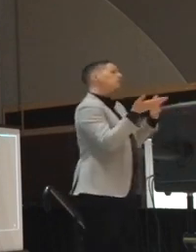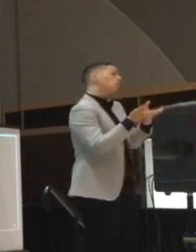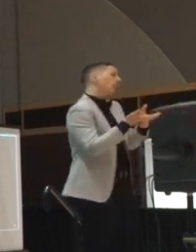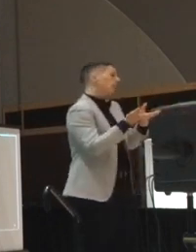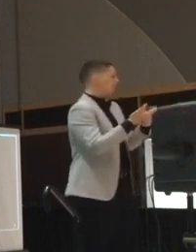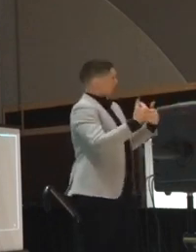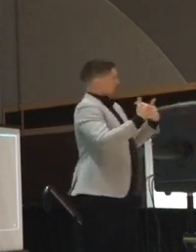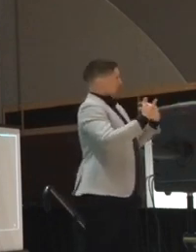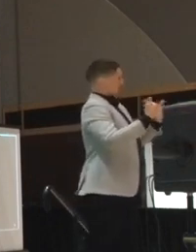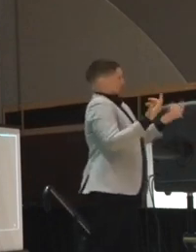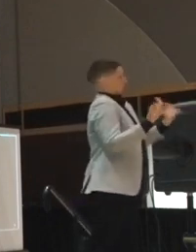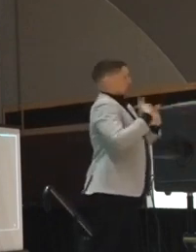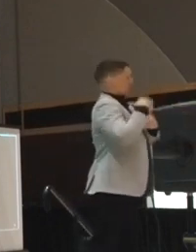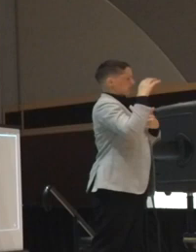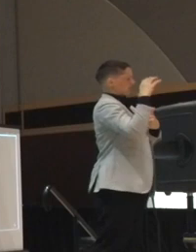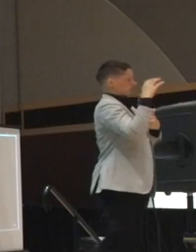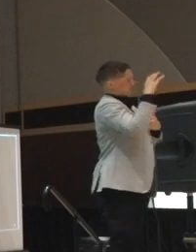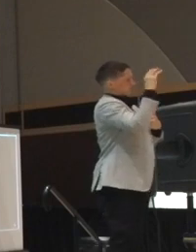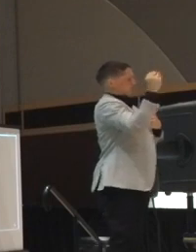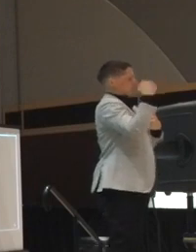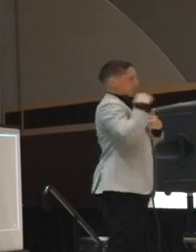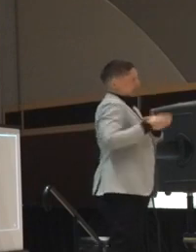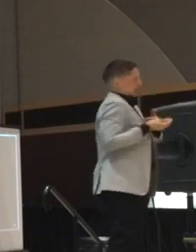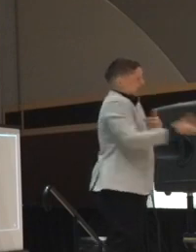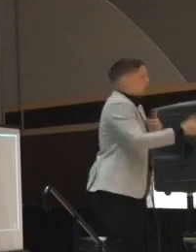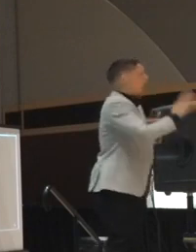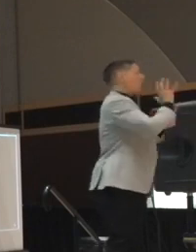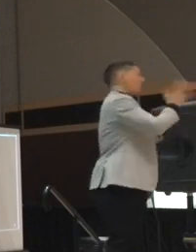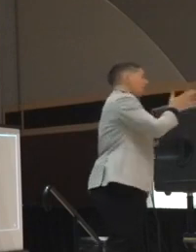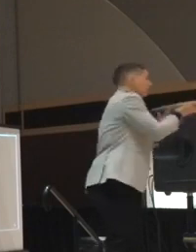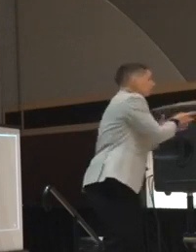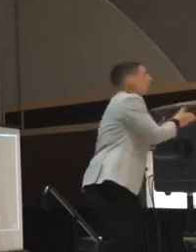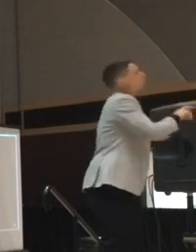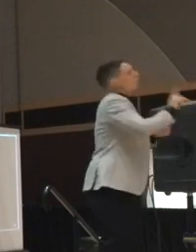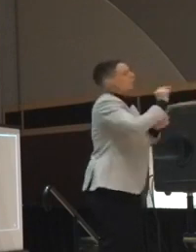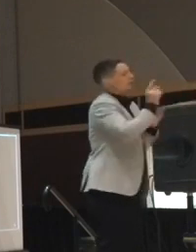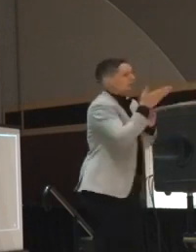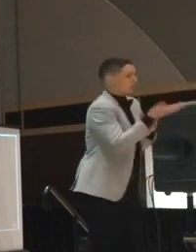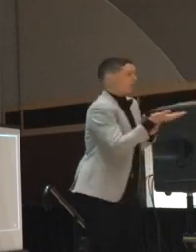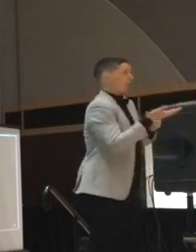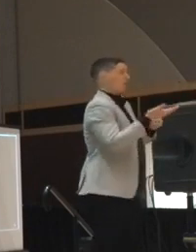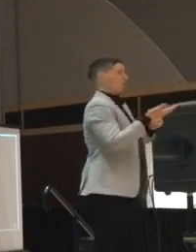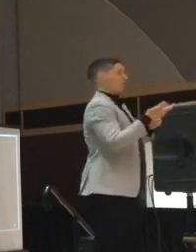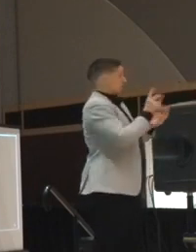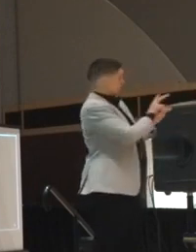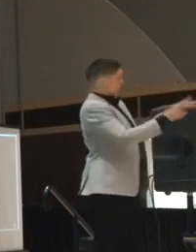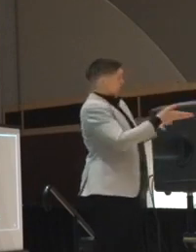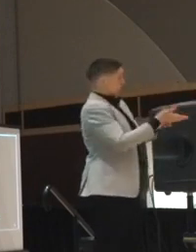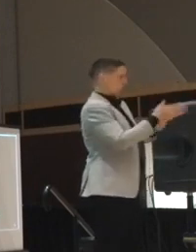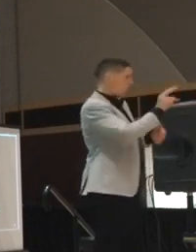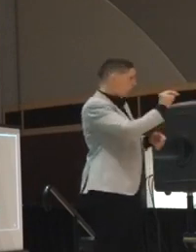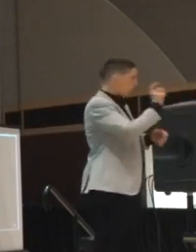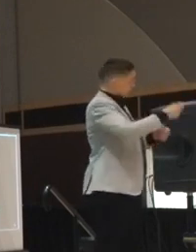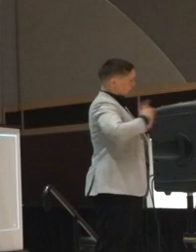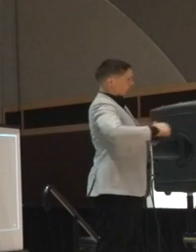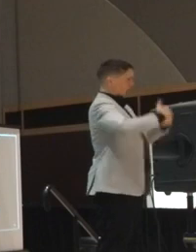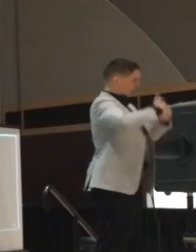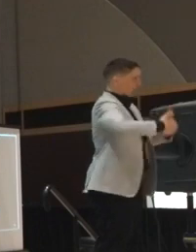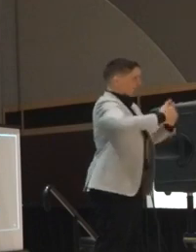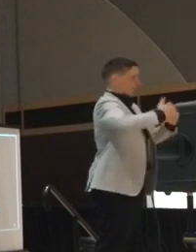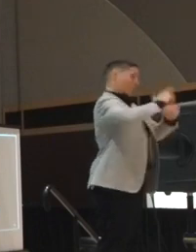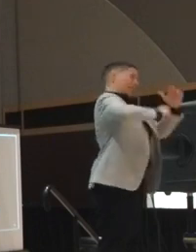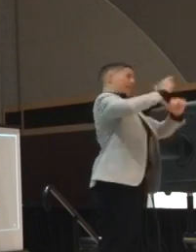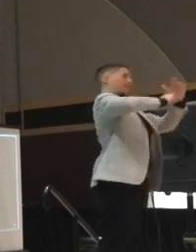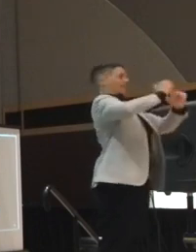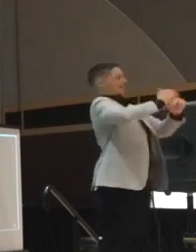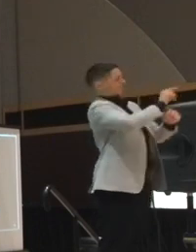can do a 5-minute or 20-minute break, a 2-week break. We got a Tyson plant to build, trying to get the drawings done. That's